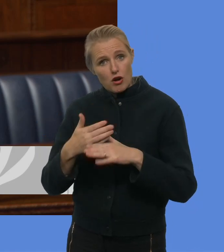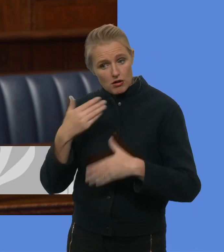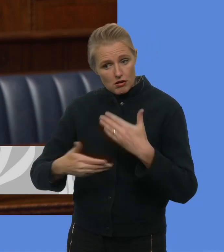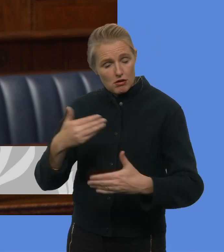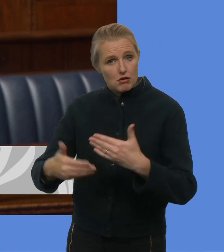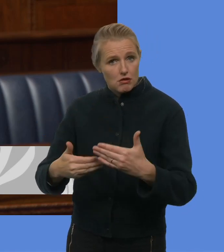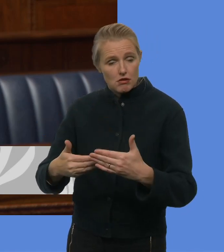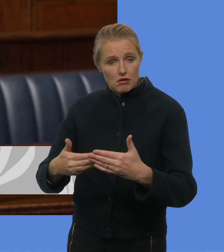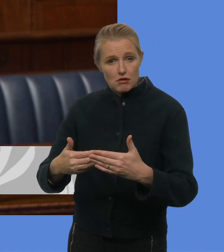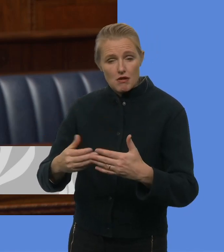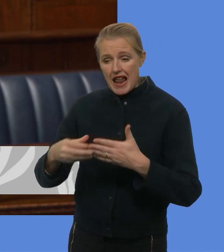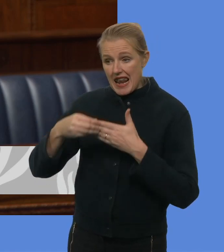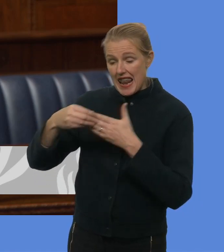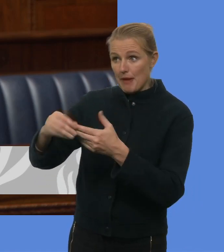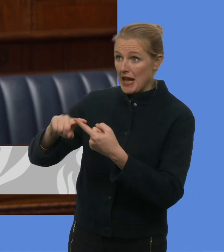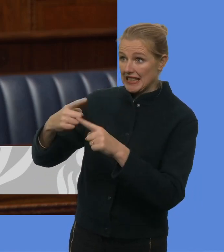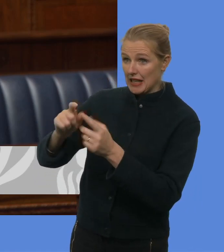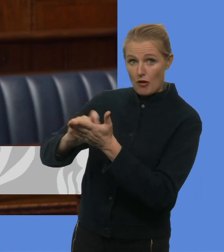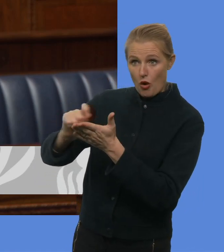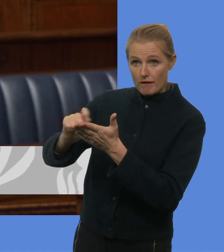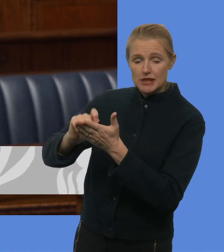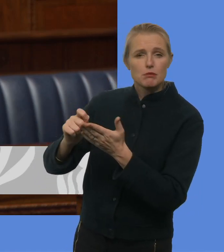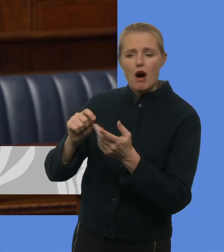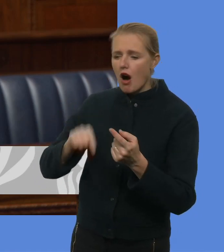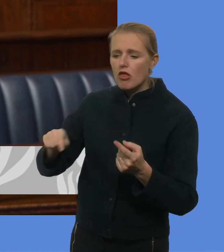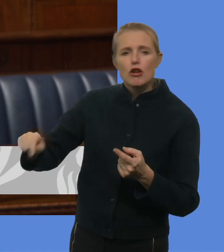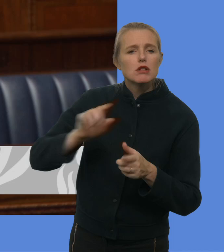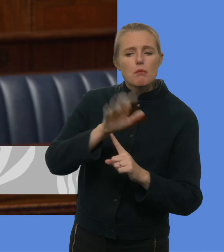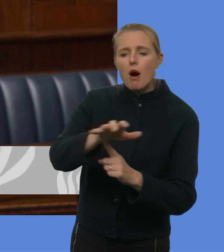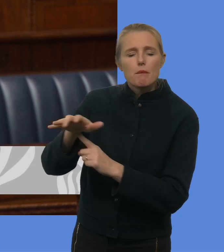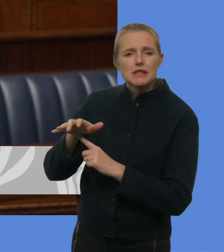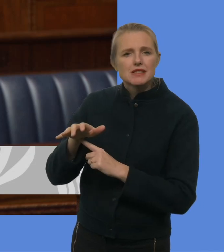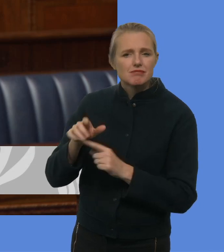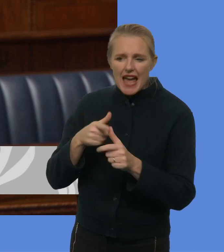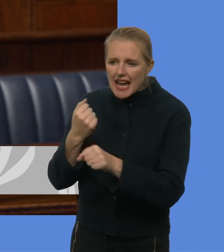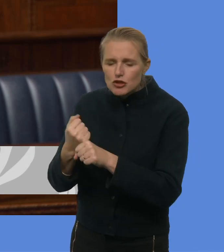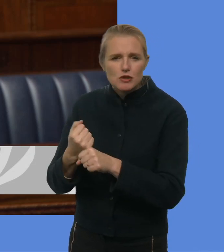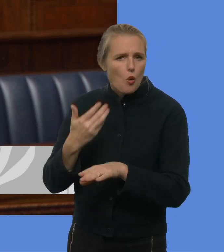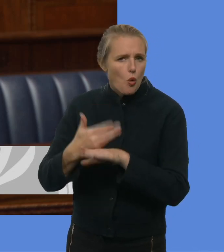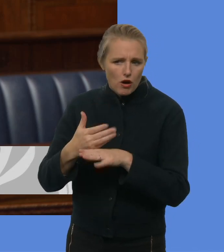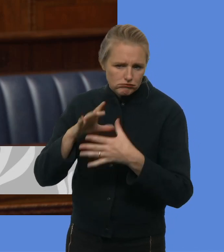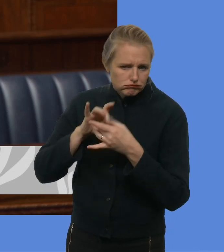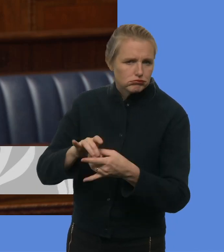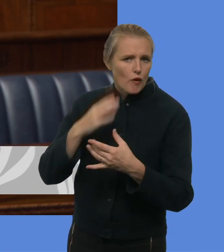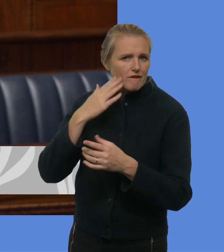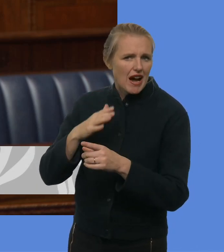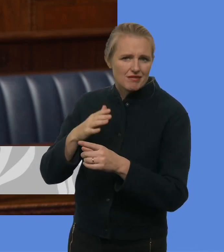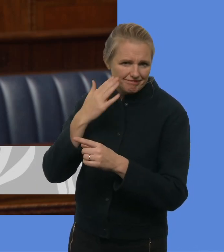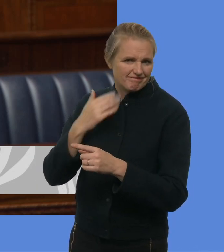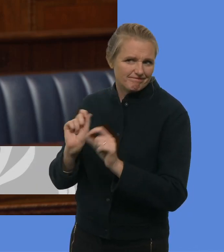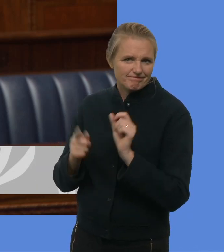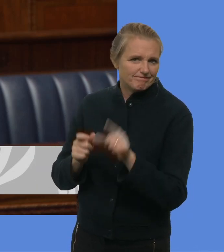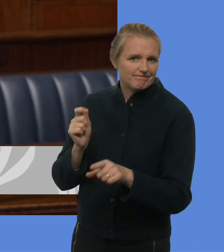just led by the Executive Office, but indeed across a number of different departments and agencies. So after that meeting, we